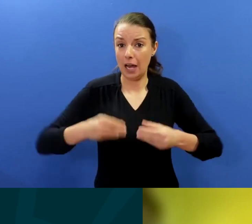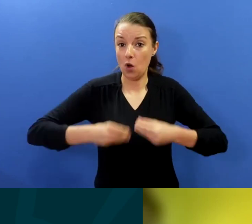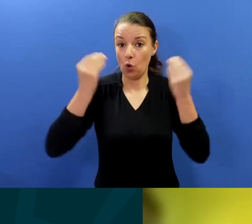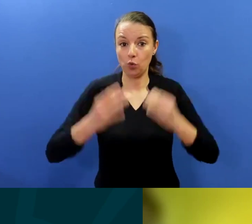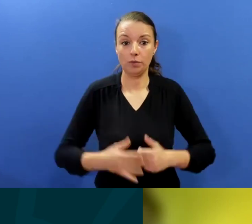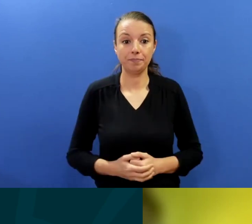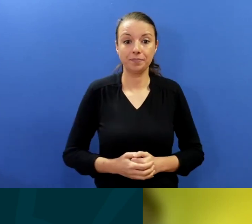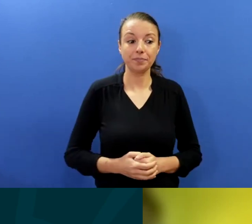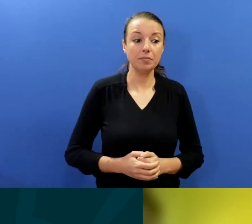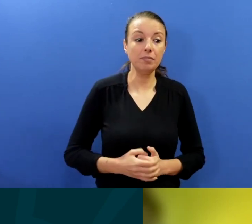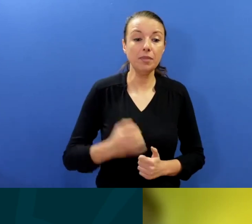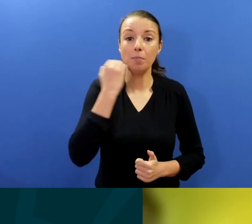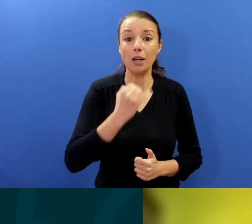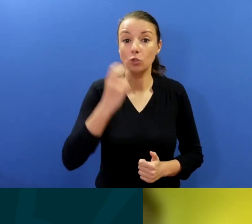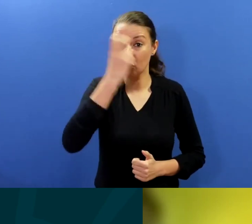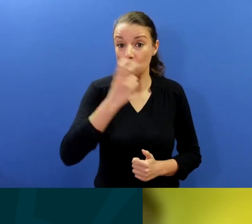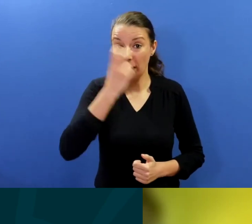we can